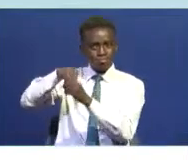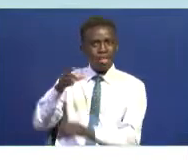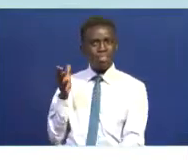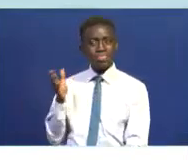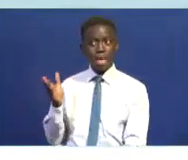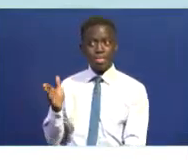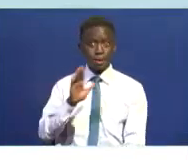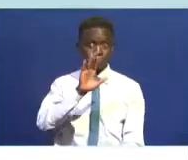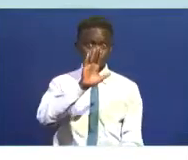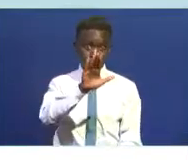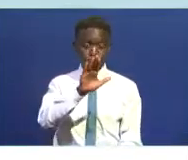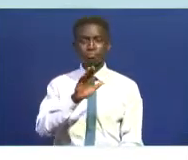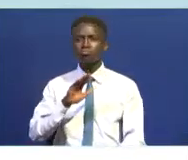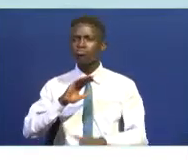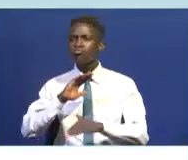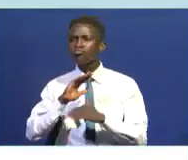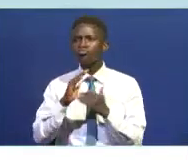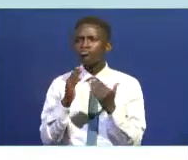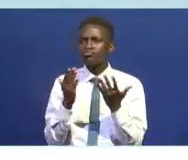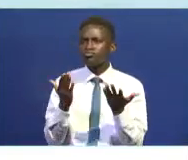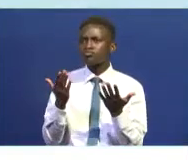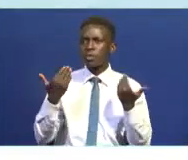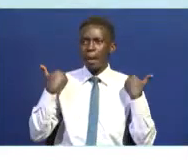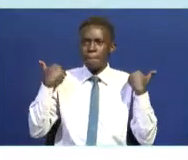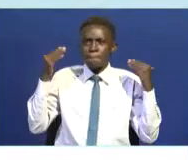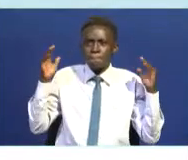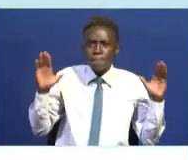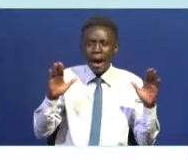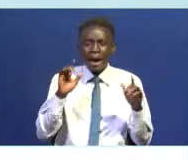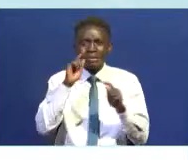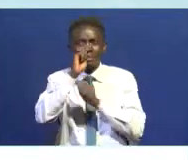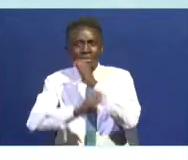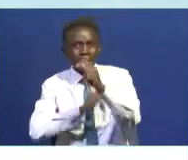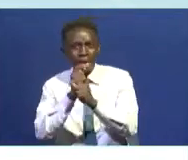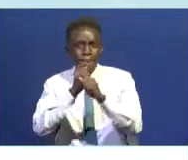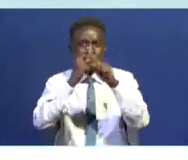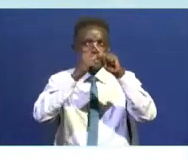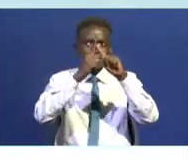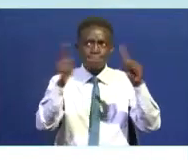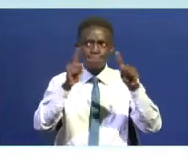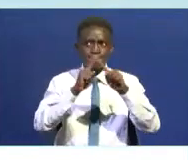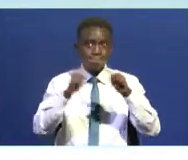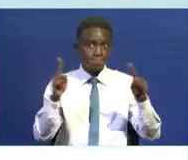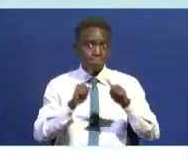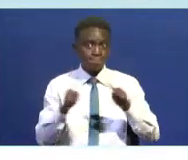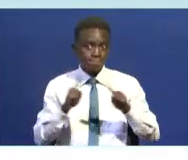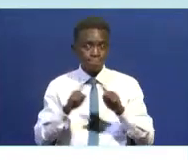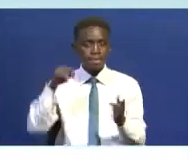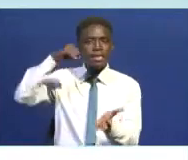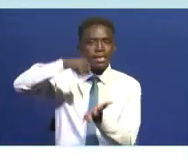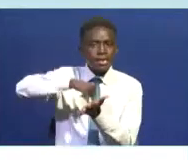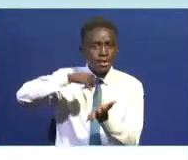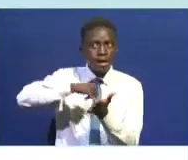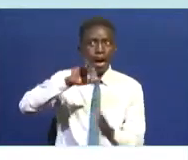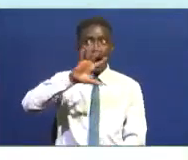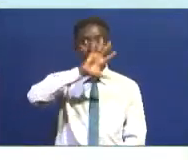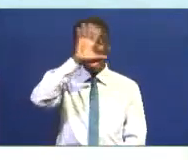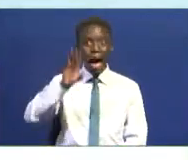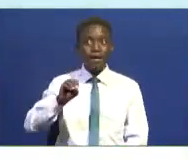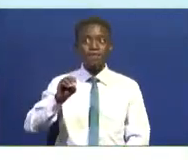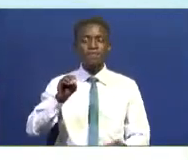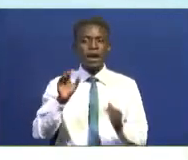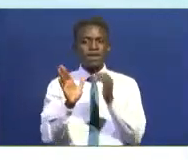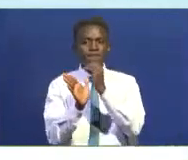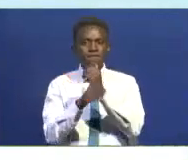to a myriad of bird species, including the majestic African fish eagle and